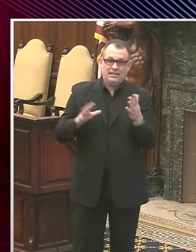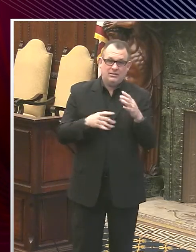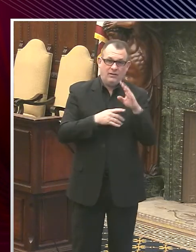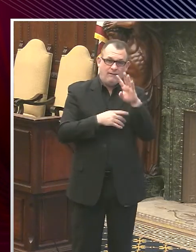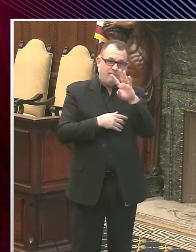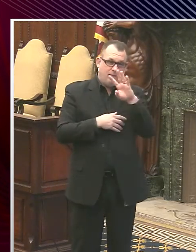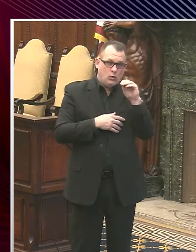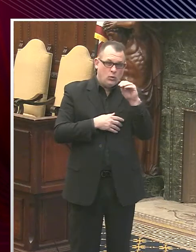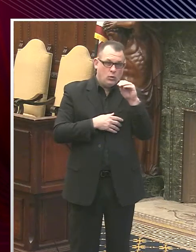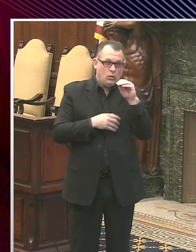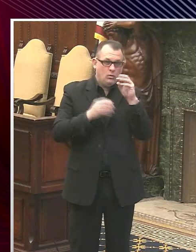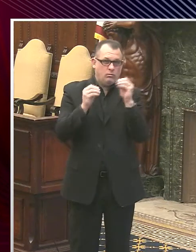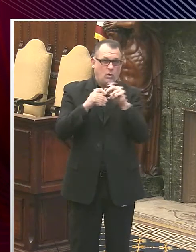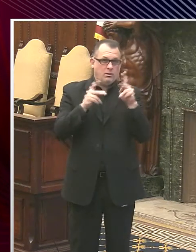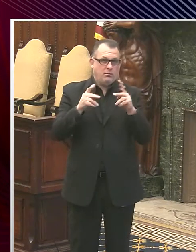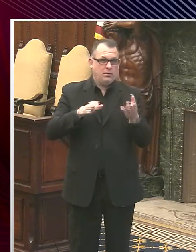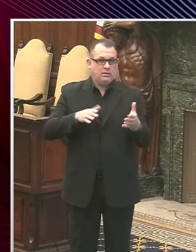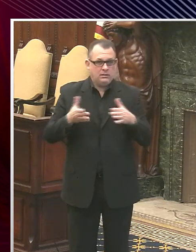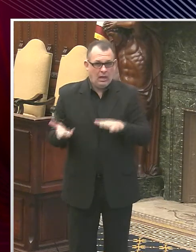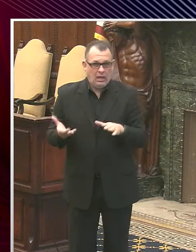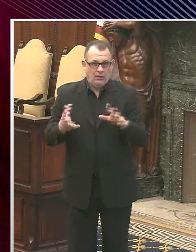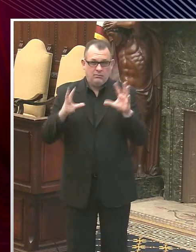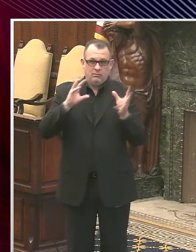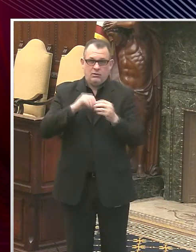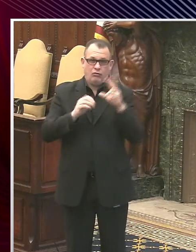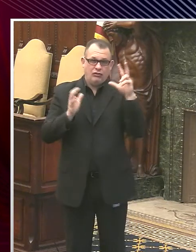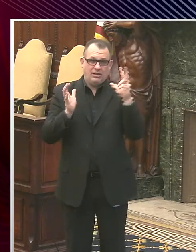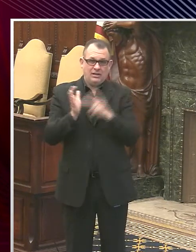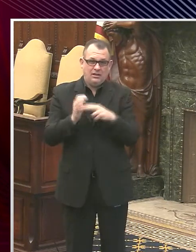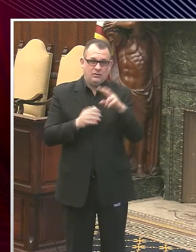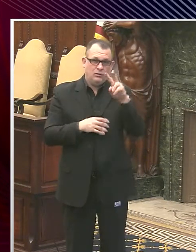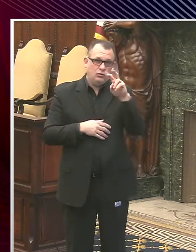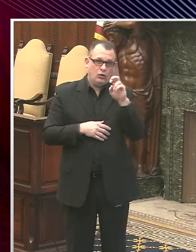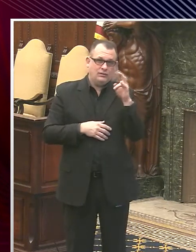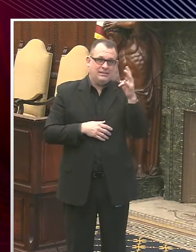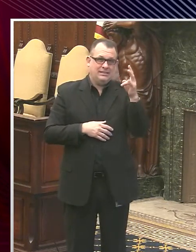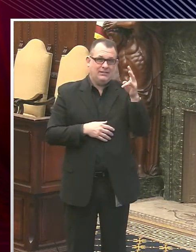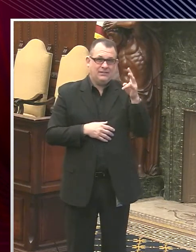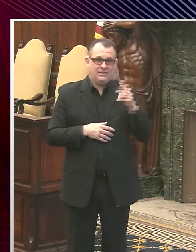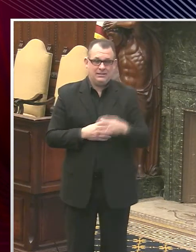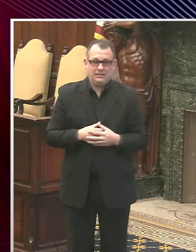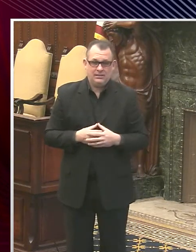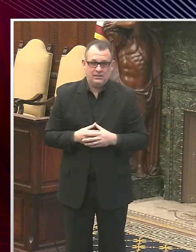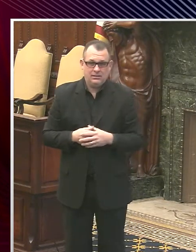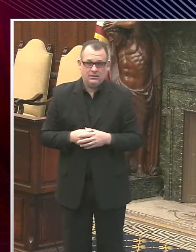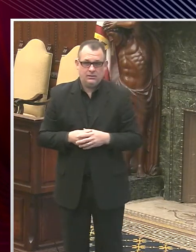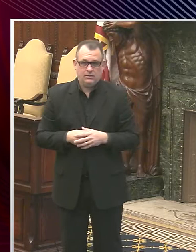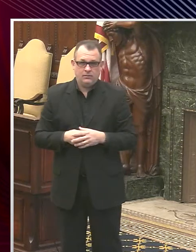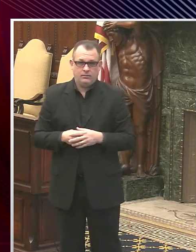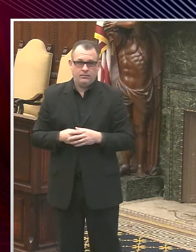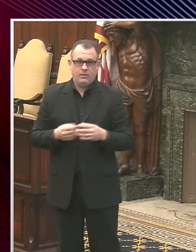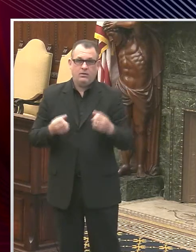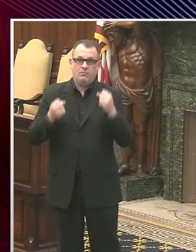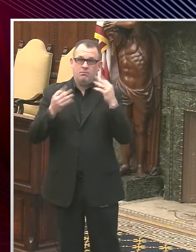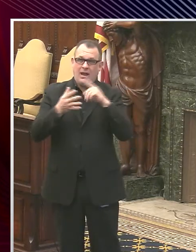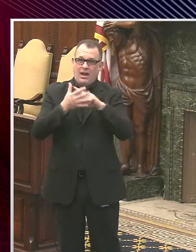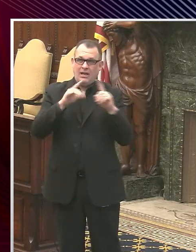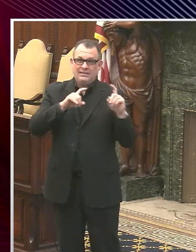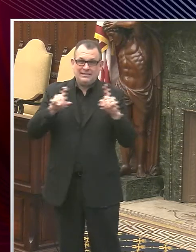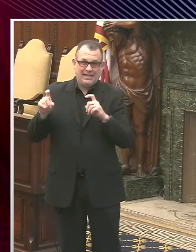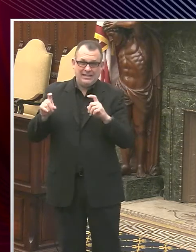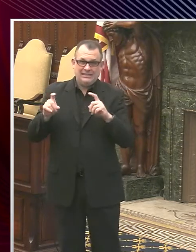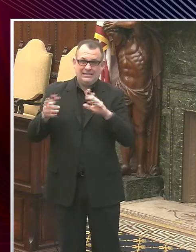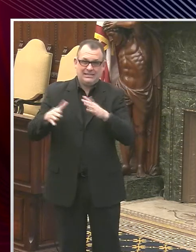deaths identified today, bringing us to a total of 3,217 since the beginning of the epidemic. Now, many of these deaths were identified from